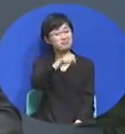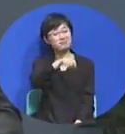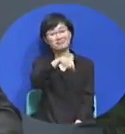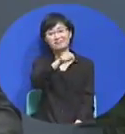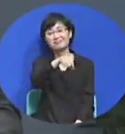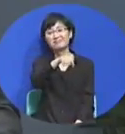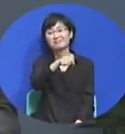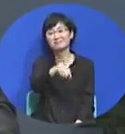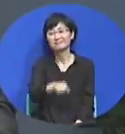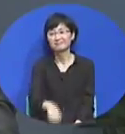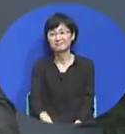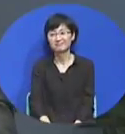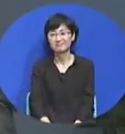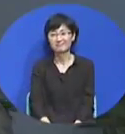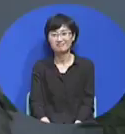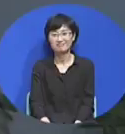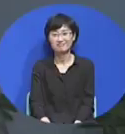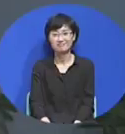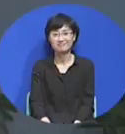said, oh, I see.